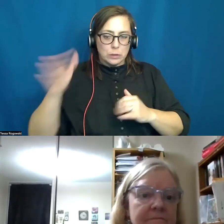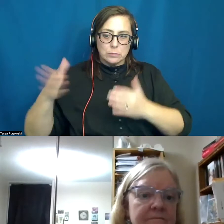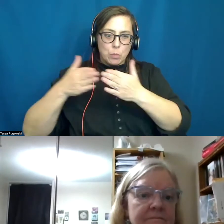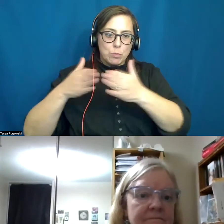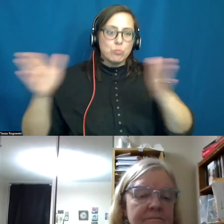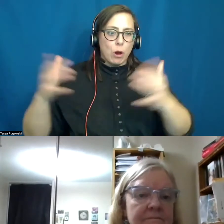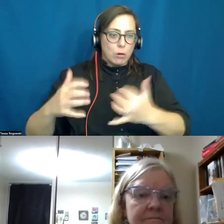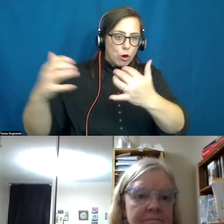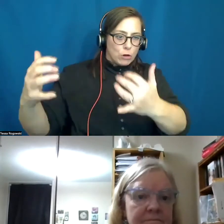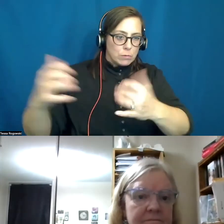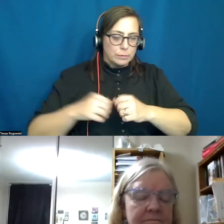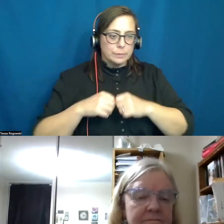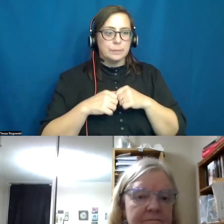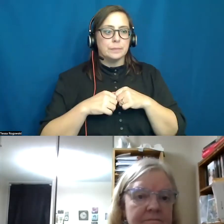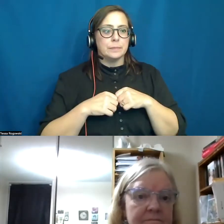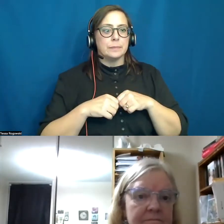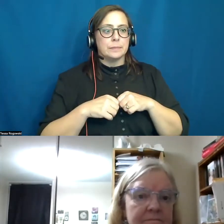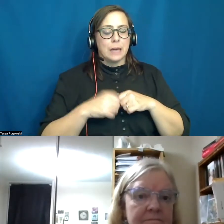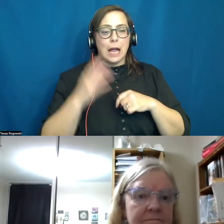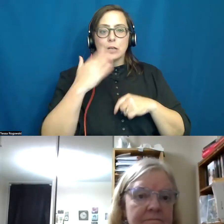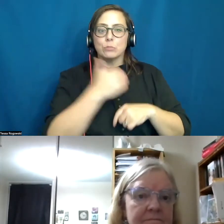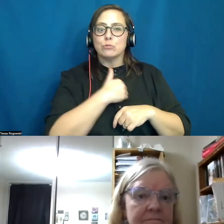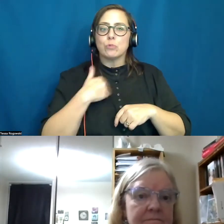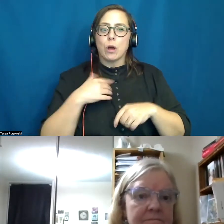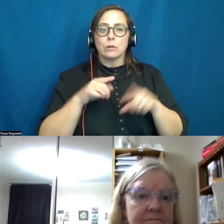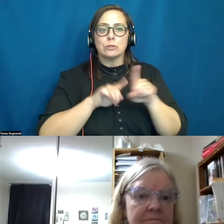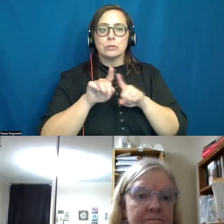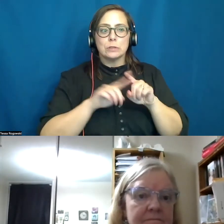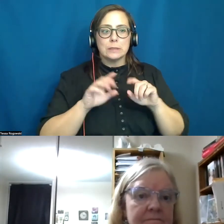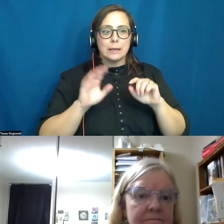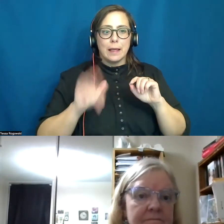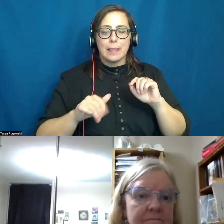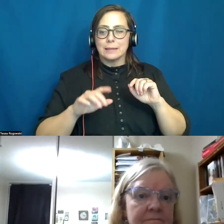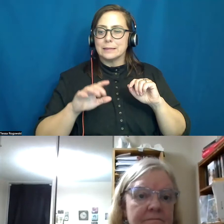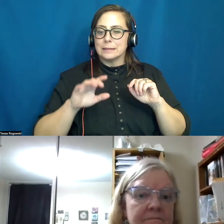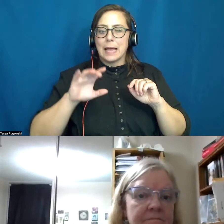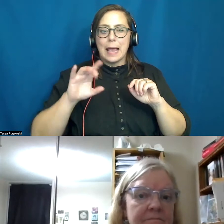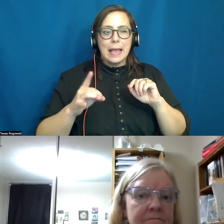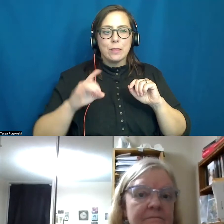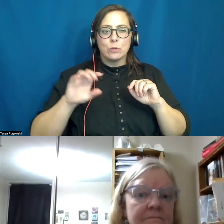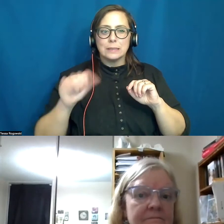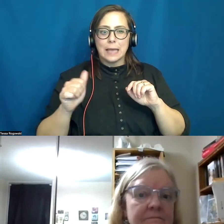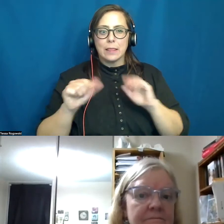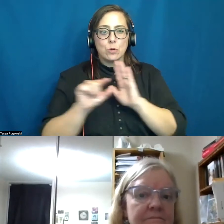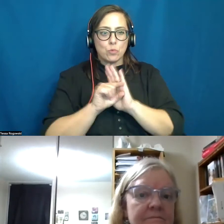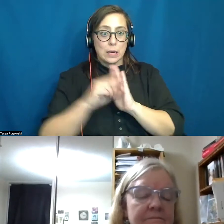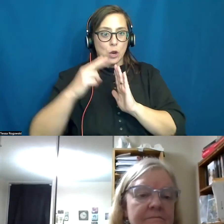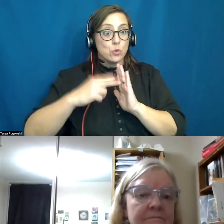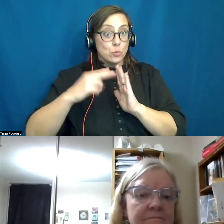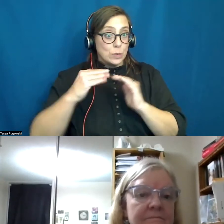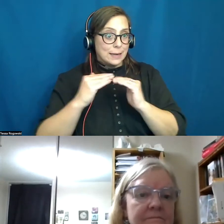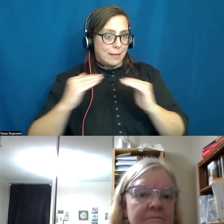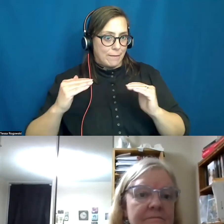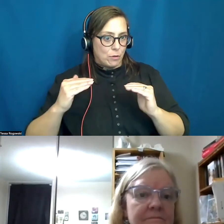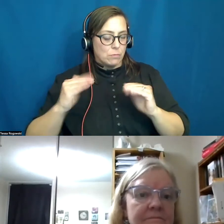I guess I don't know what Toronto Star is at, like an 8th or 10th grade reading level, which means like just writing, which